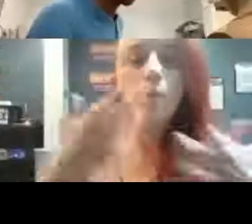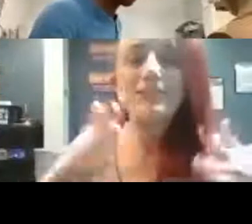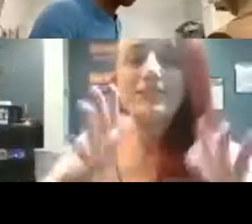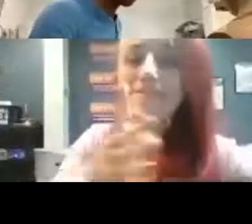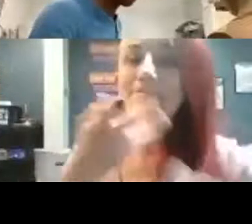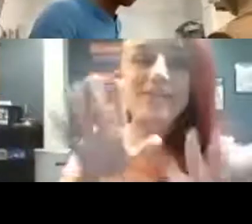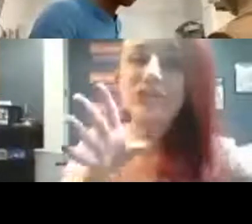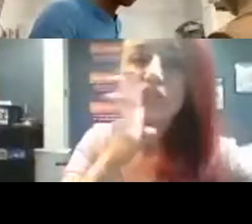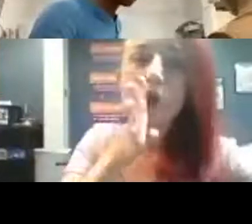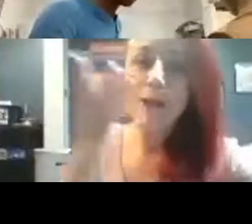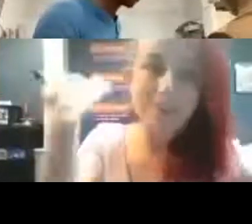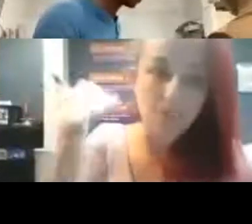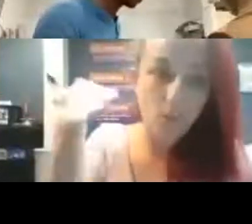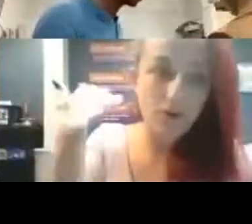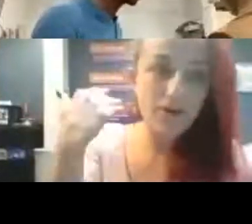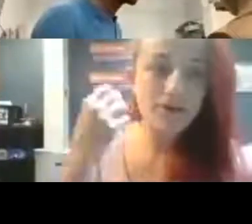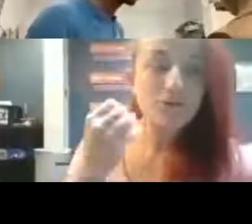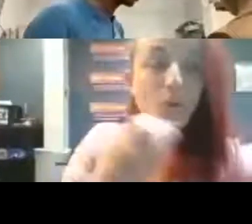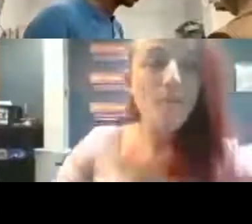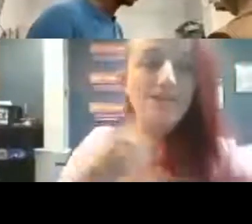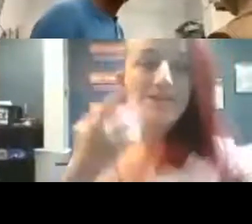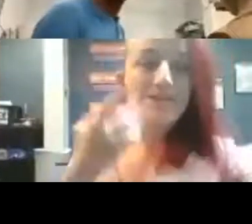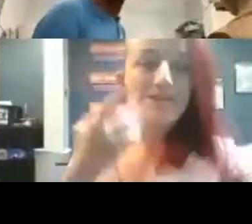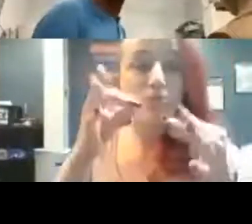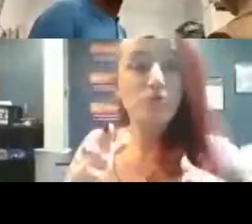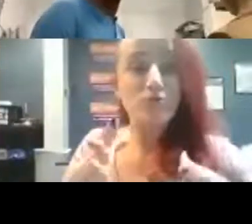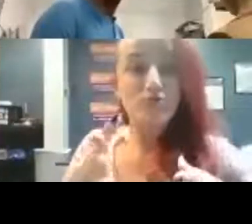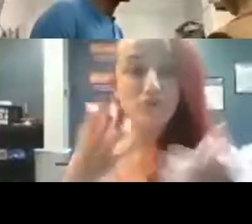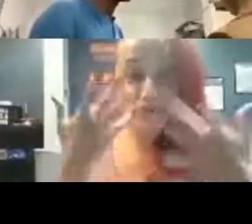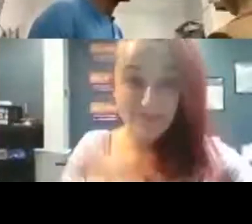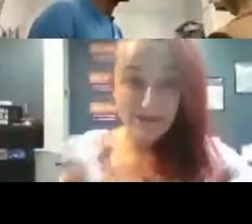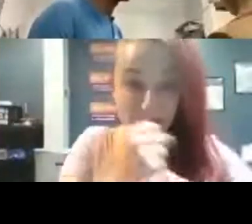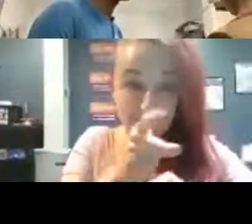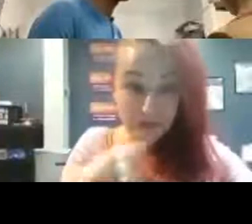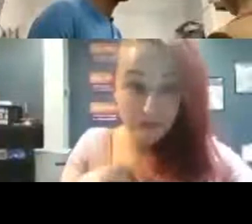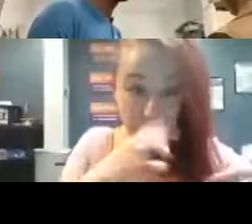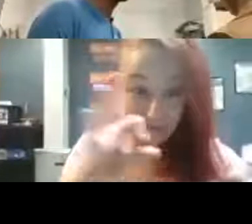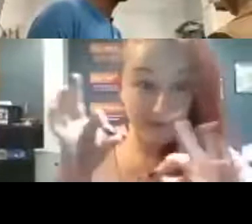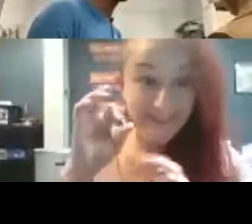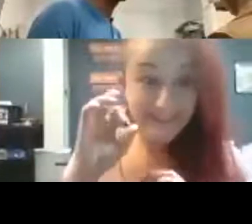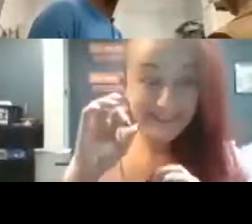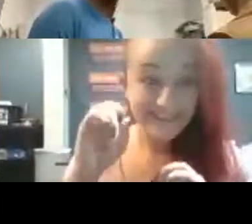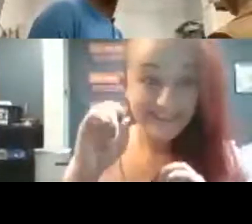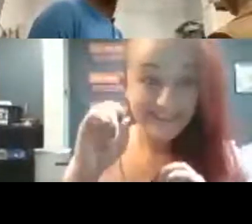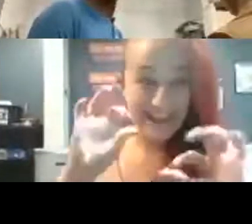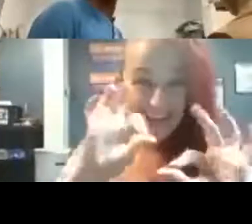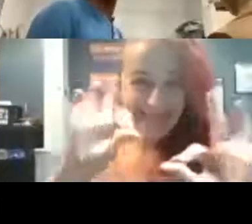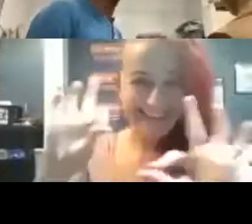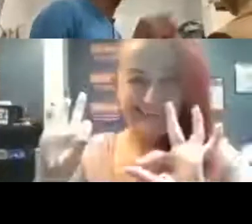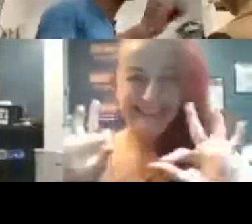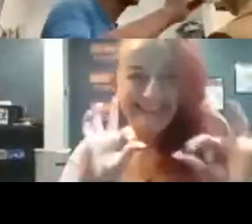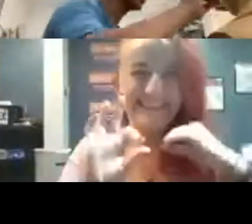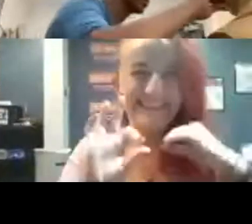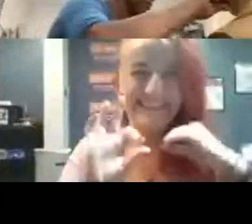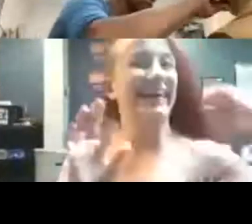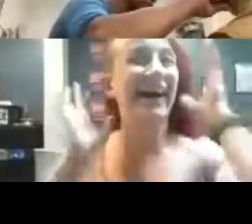oh, I was still talking a little bit. If you could wait for the interpreter to finish speaking, I think he was just a little behind before, and I